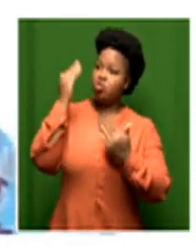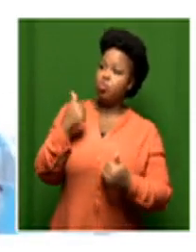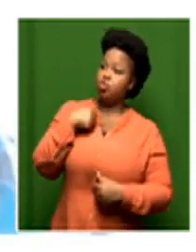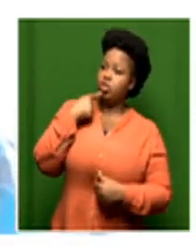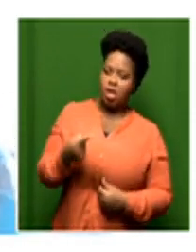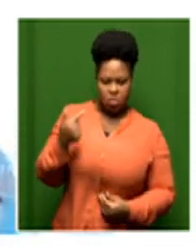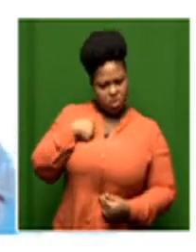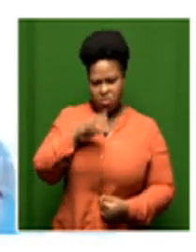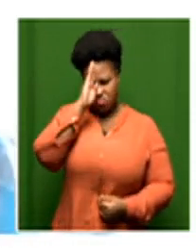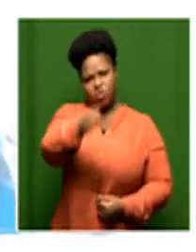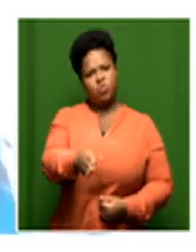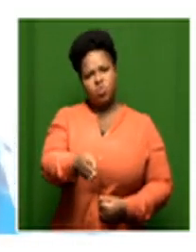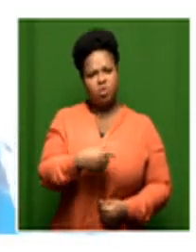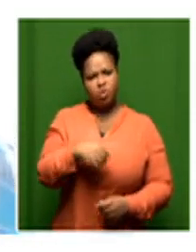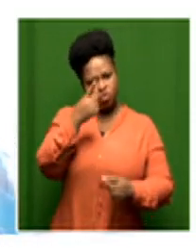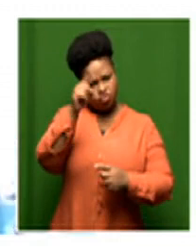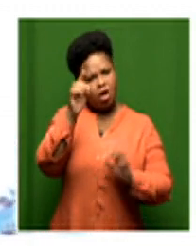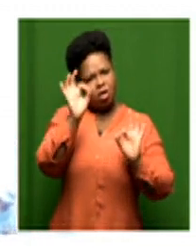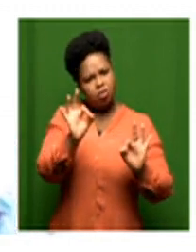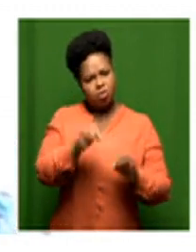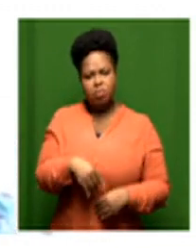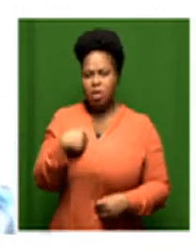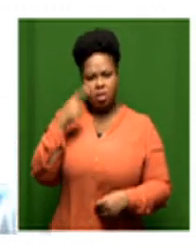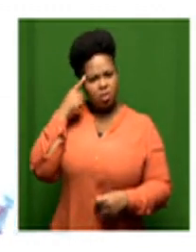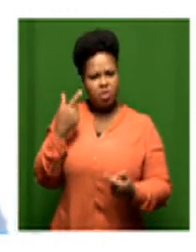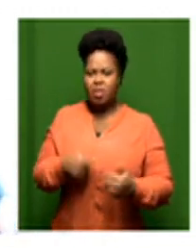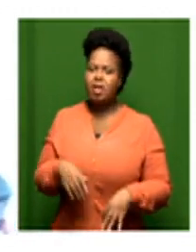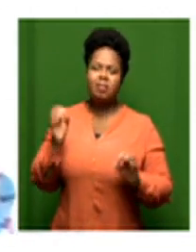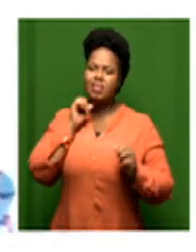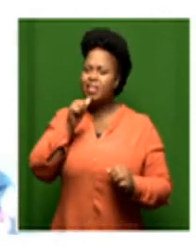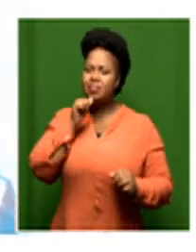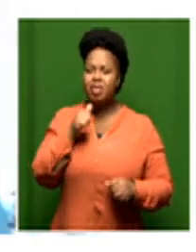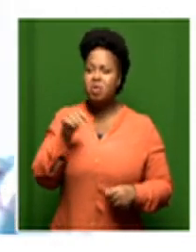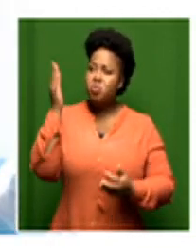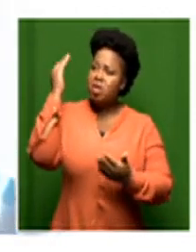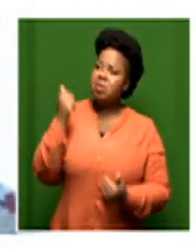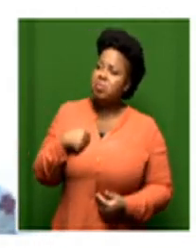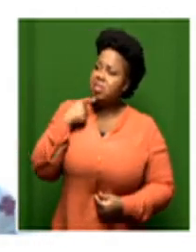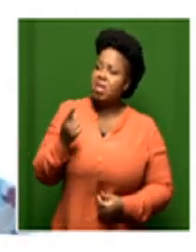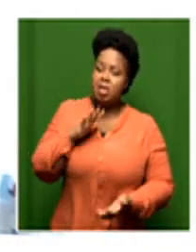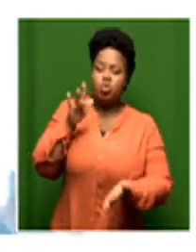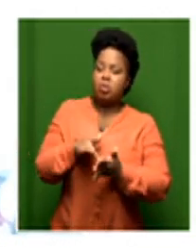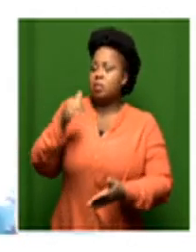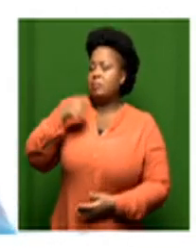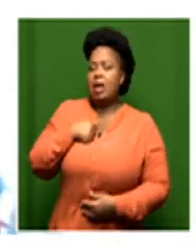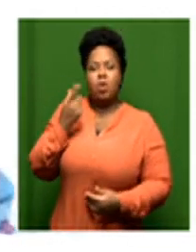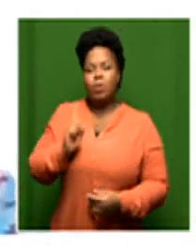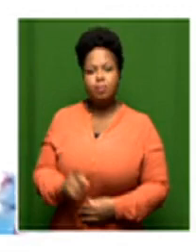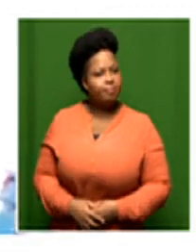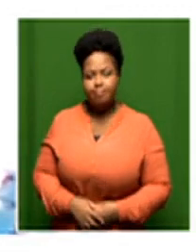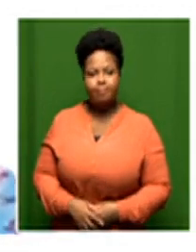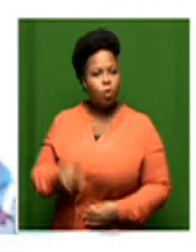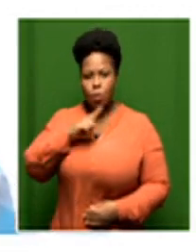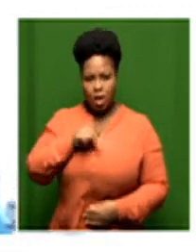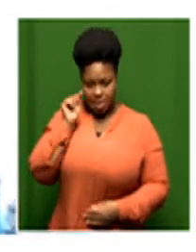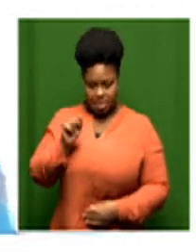I say the truth, and I say what is right, and I think that's the point. It has nothing to do with the position. What this